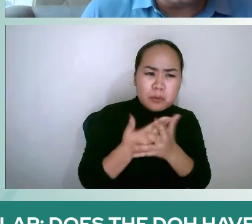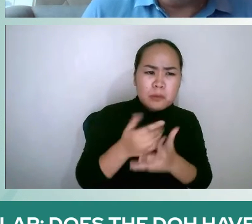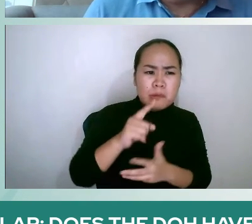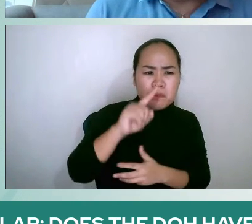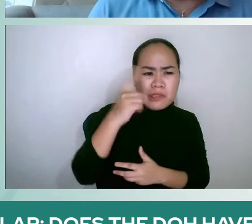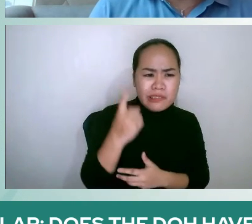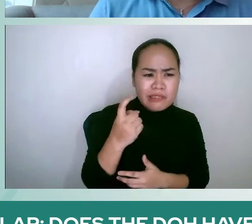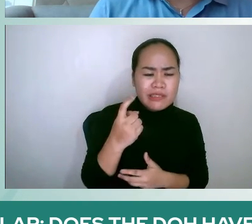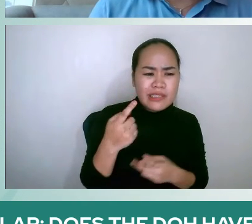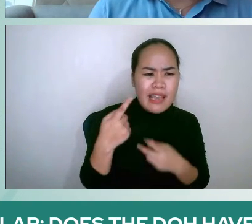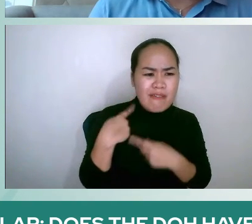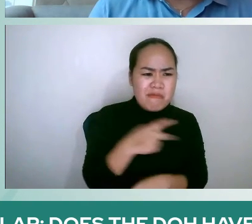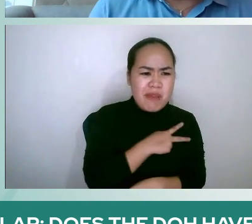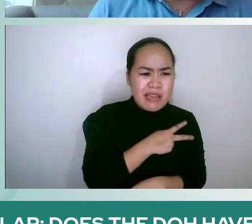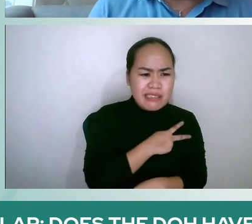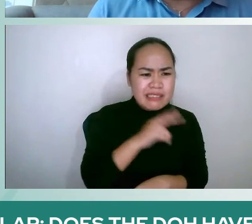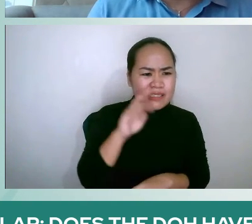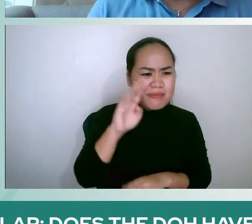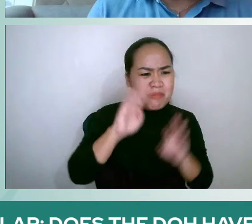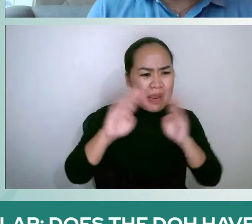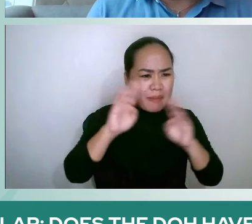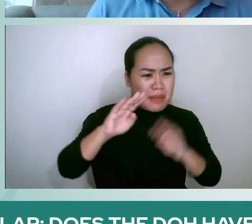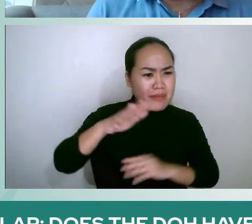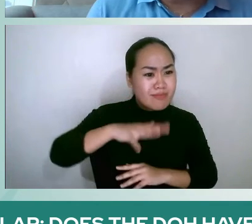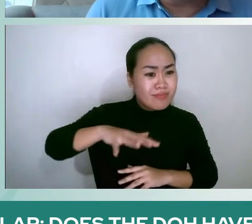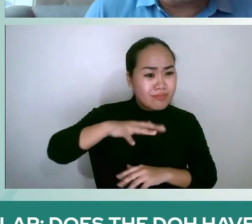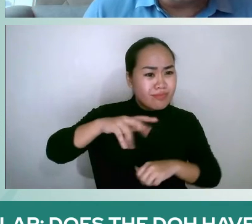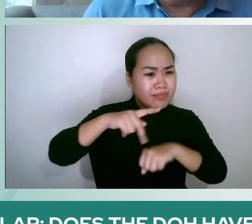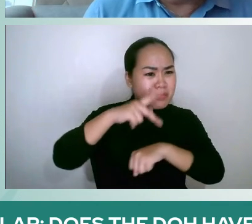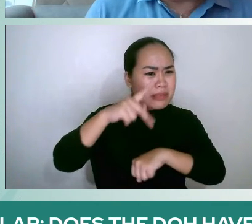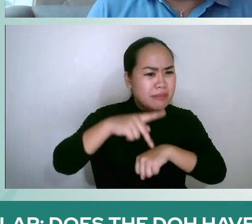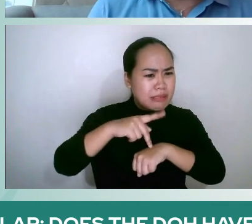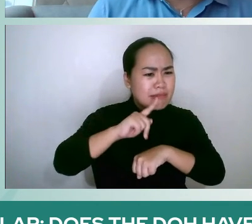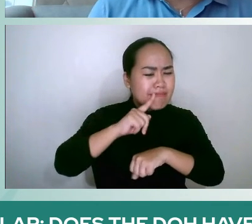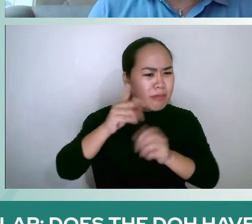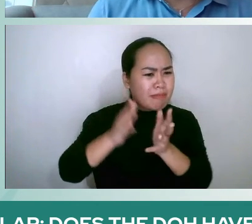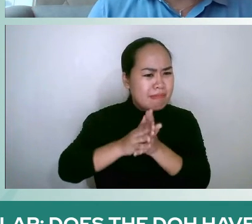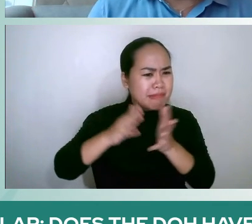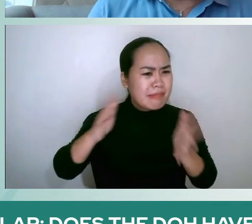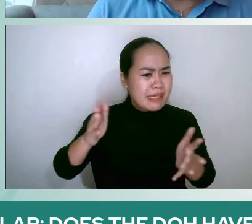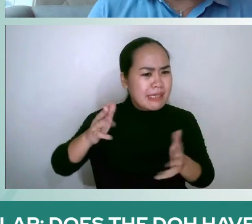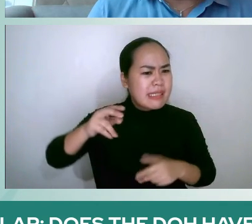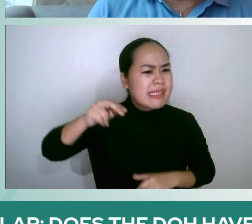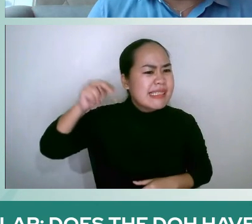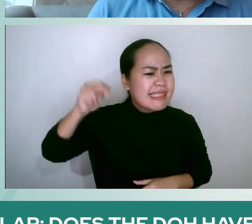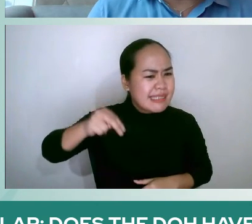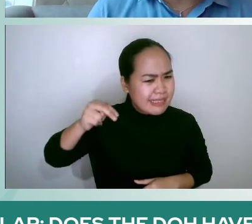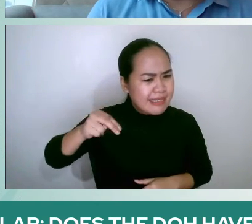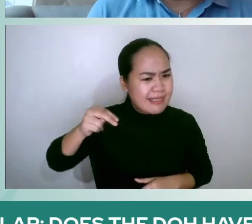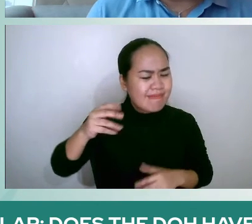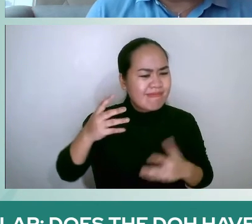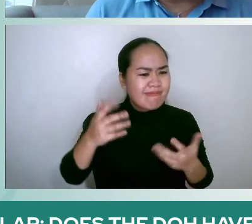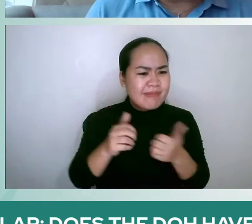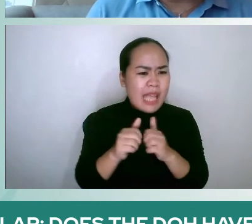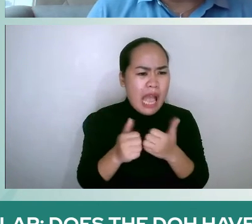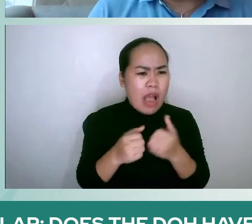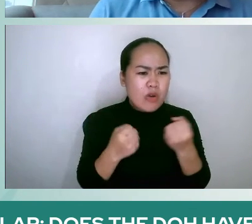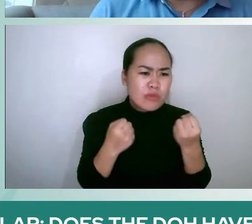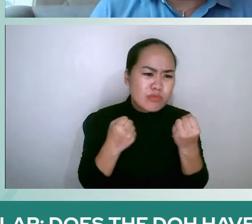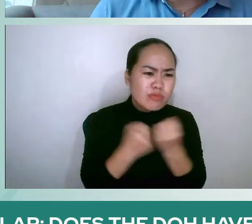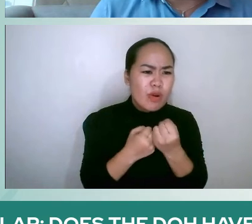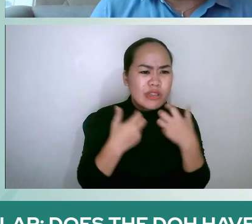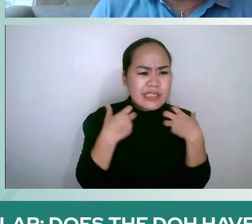huge. That's primarily we're going to address. So we need to strengthen